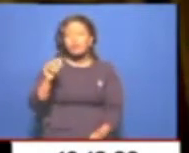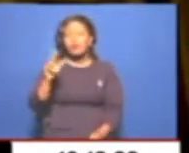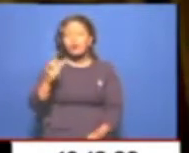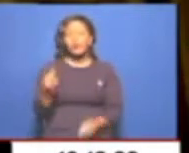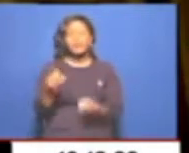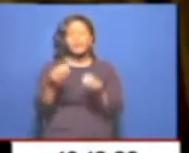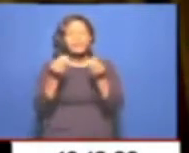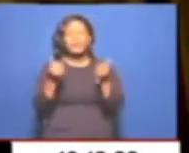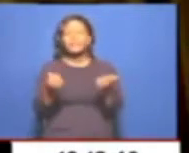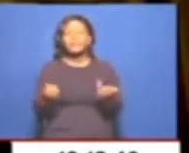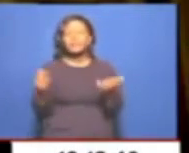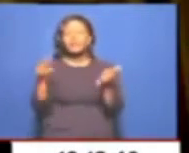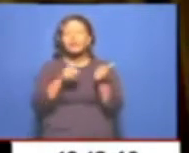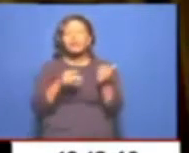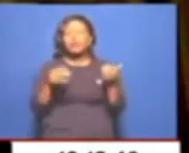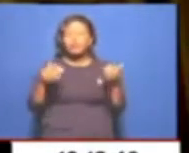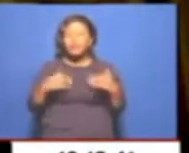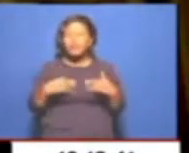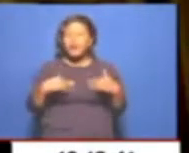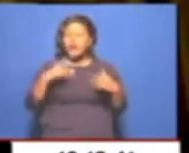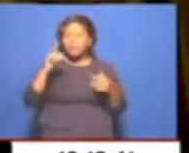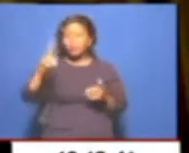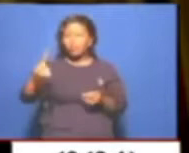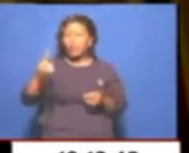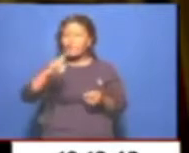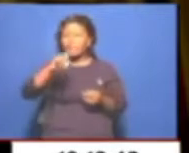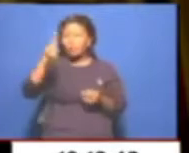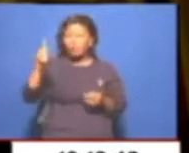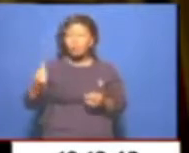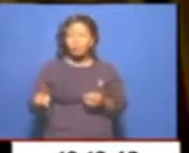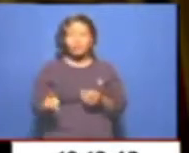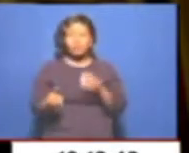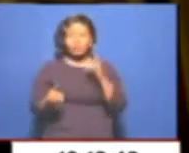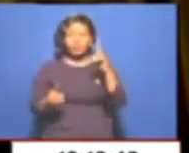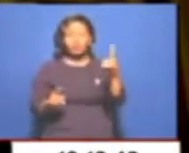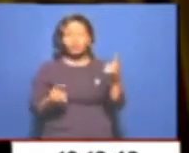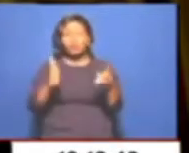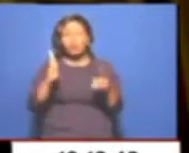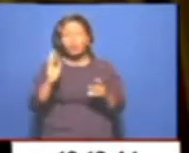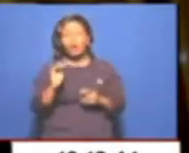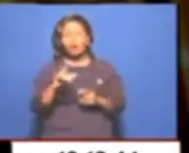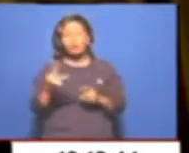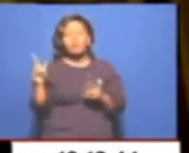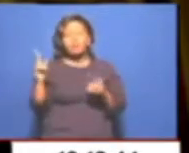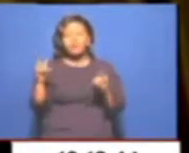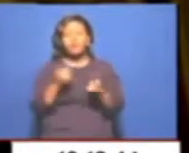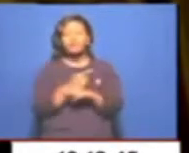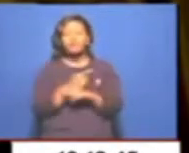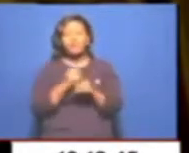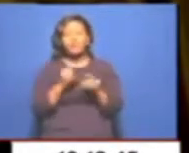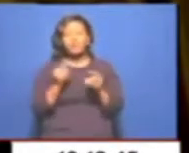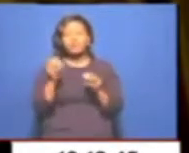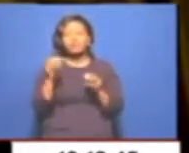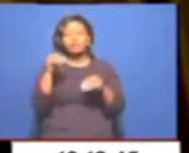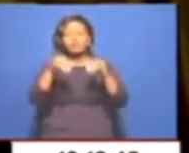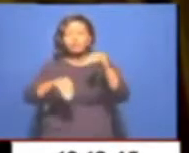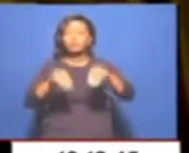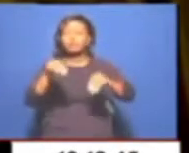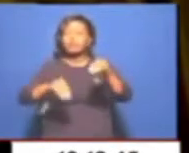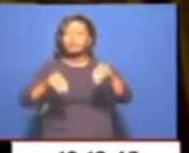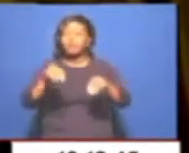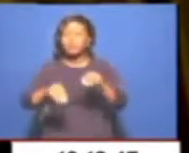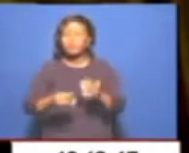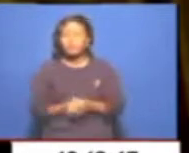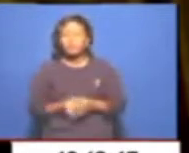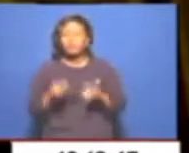We'll only be having one question in one bill in a particular referendum. Even if we had 10 issues come at once,